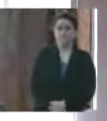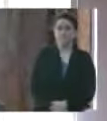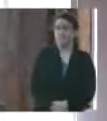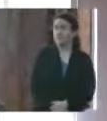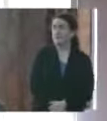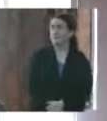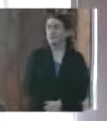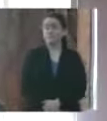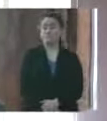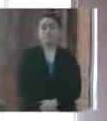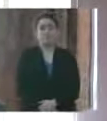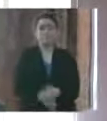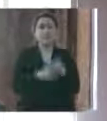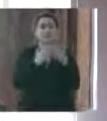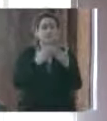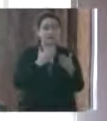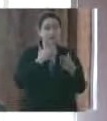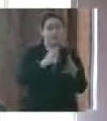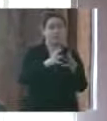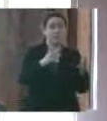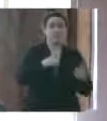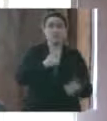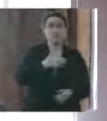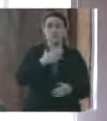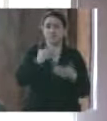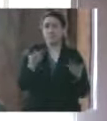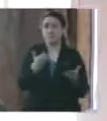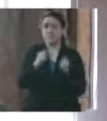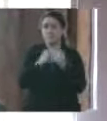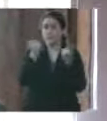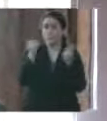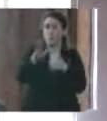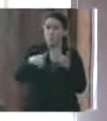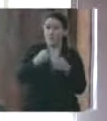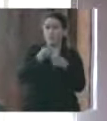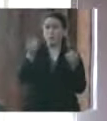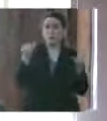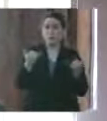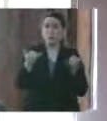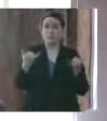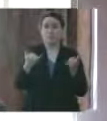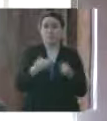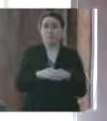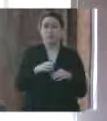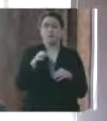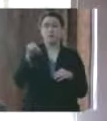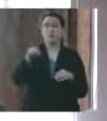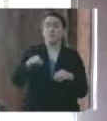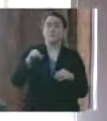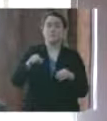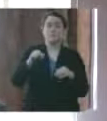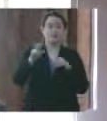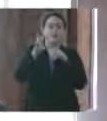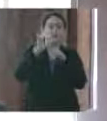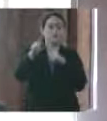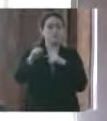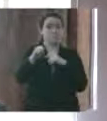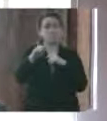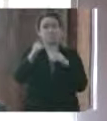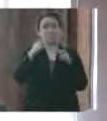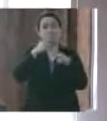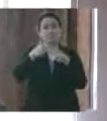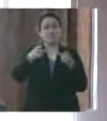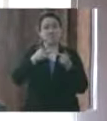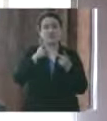Thank you very much. I'm delighted to be here with you all today, and thank you for the invitation. It's an august institution, a very timely moment,